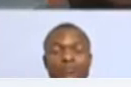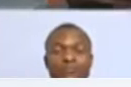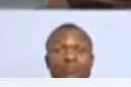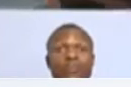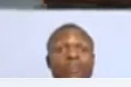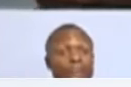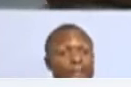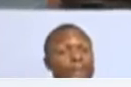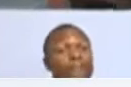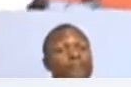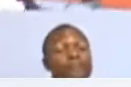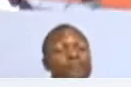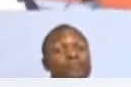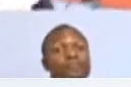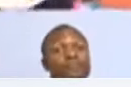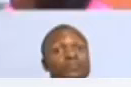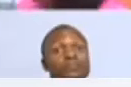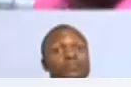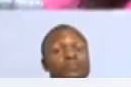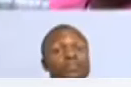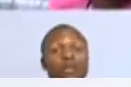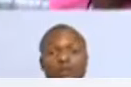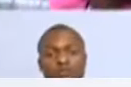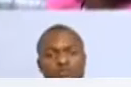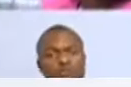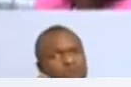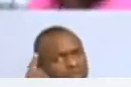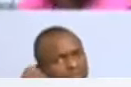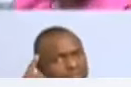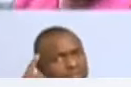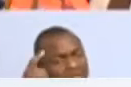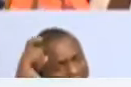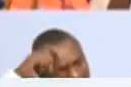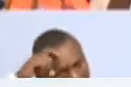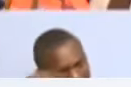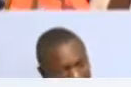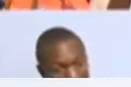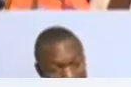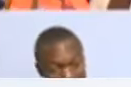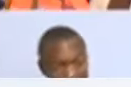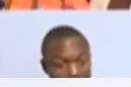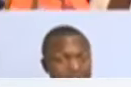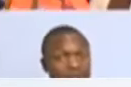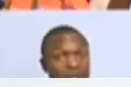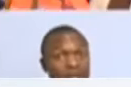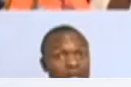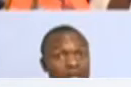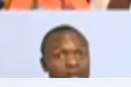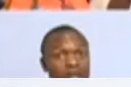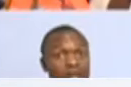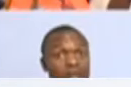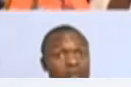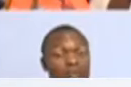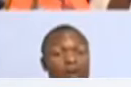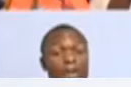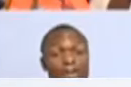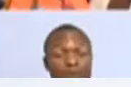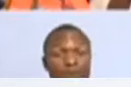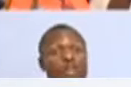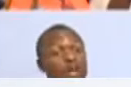After all, I don't understand the wisdom how members of parliament were taken out of the council chambers.